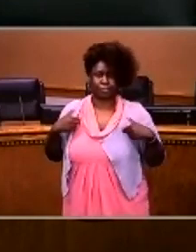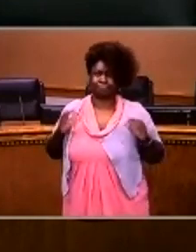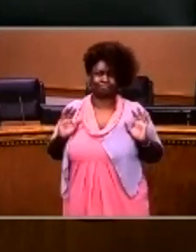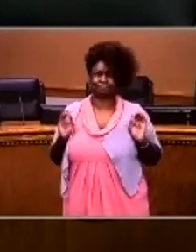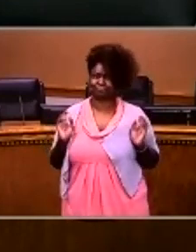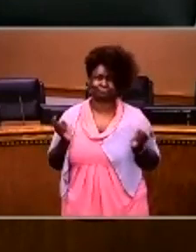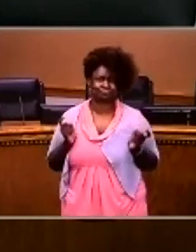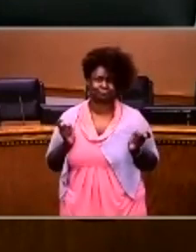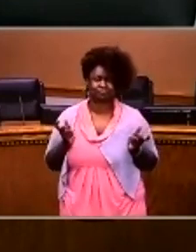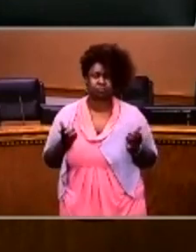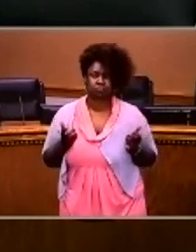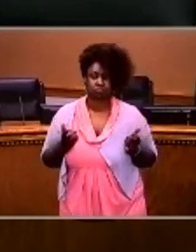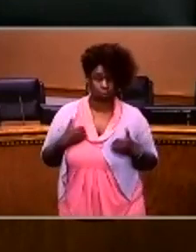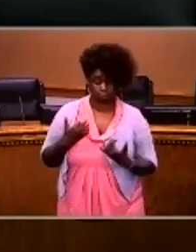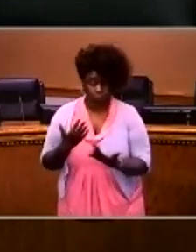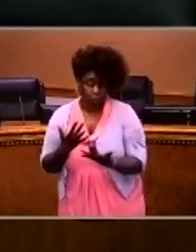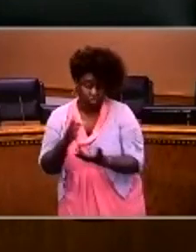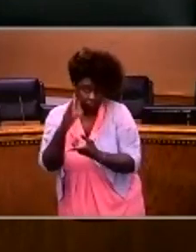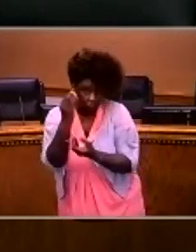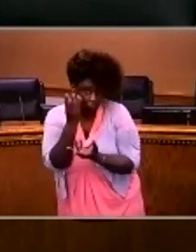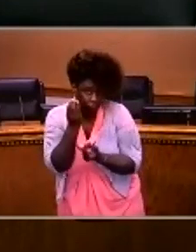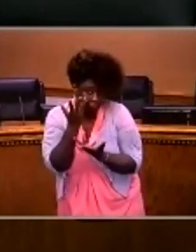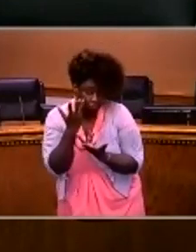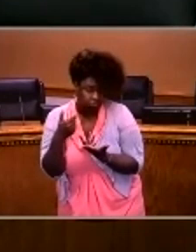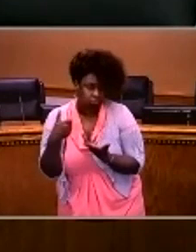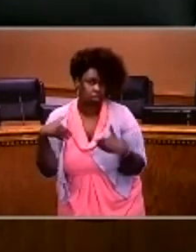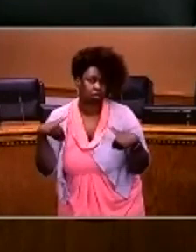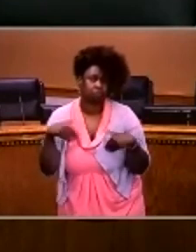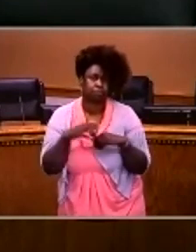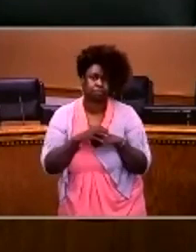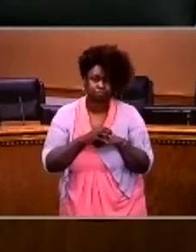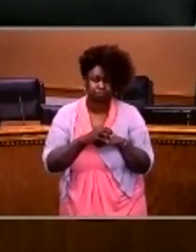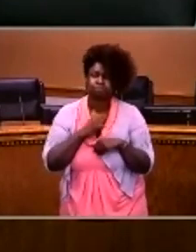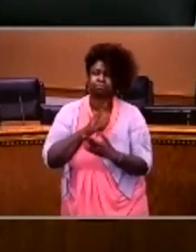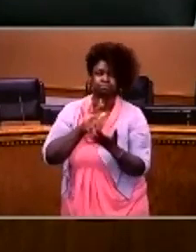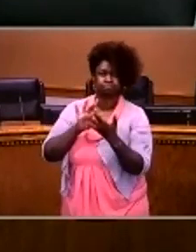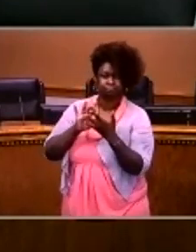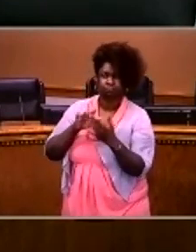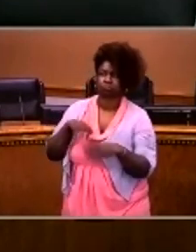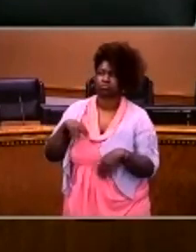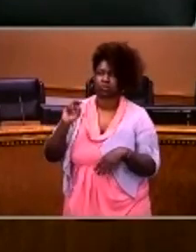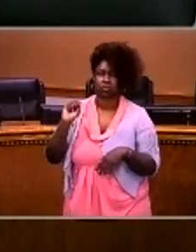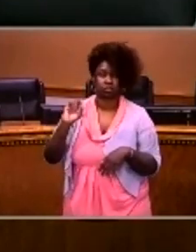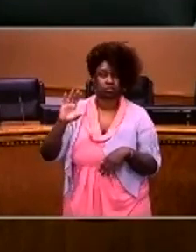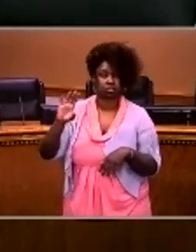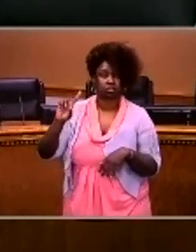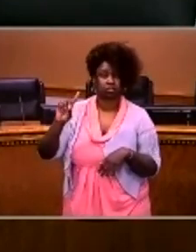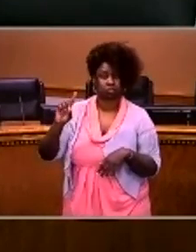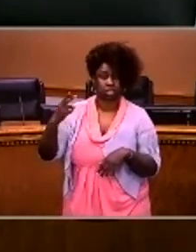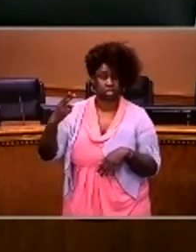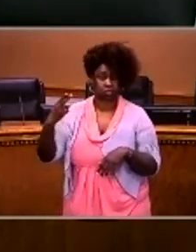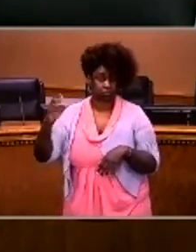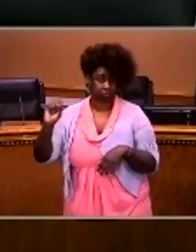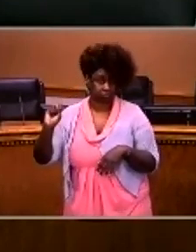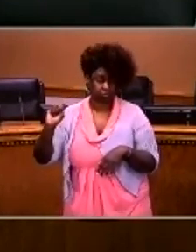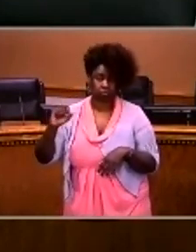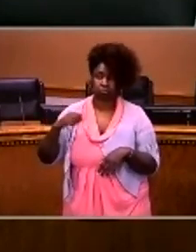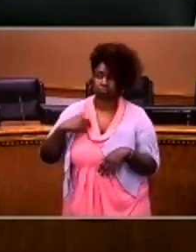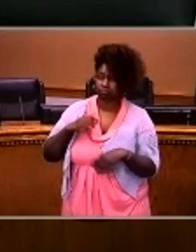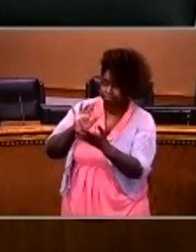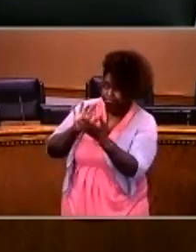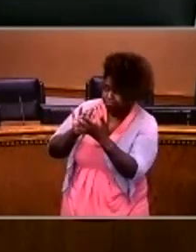still. I have been in contact with the North Carolina Department of Health and Human Services. They assure me that they have